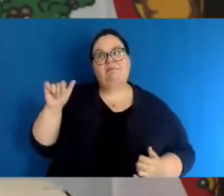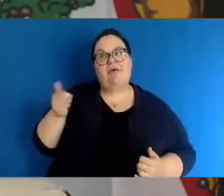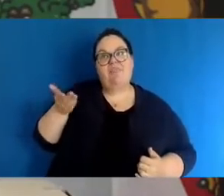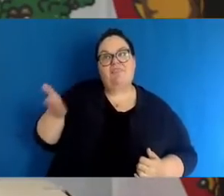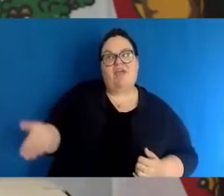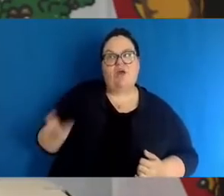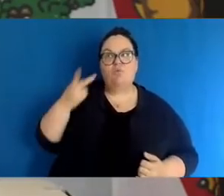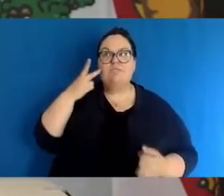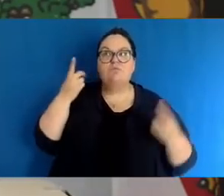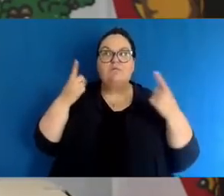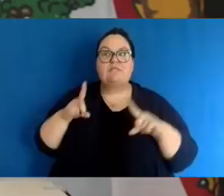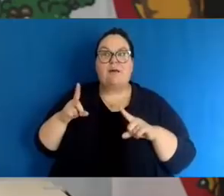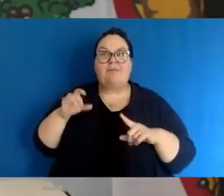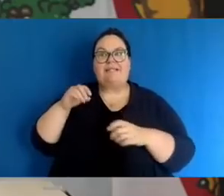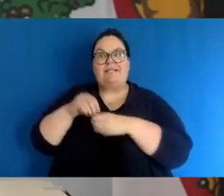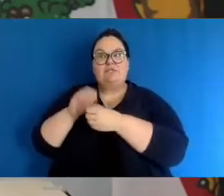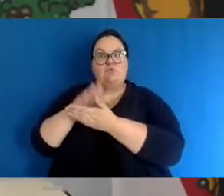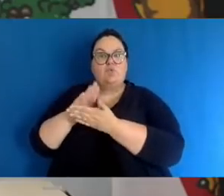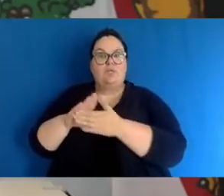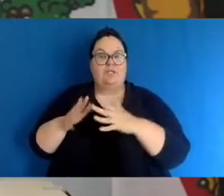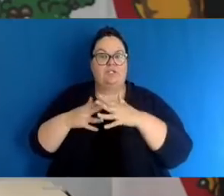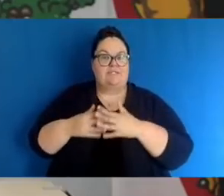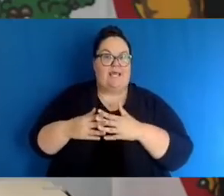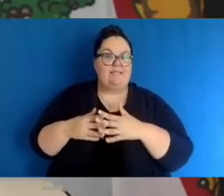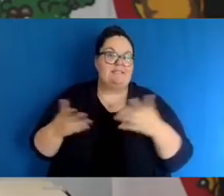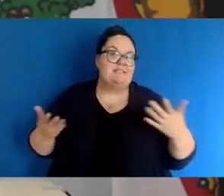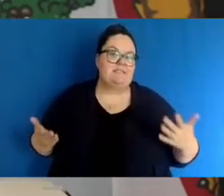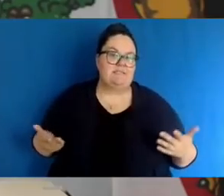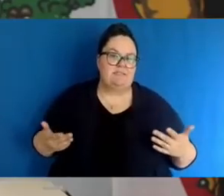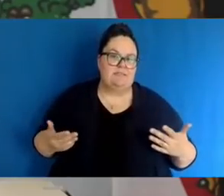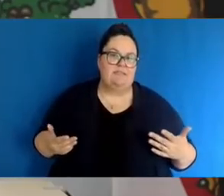what's happening in schools in the United States and elsewhere,